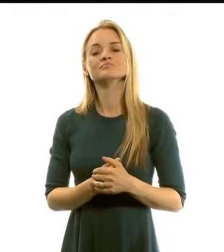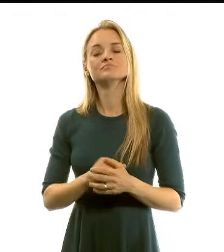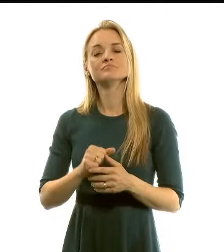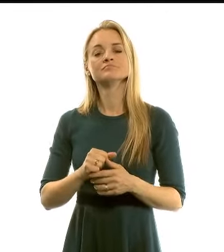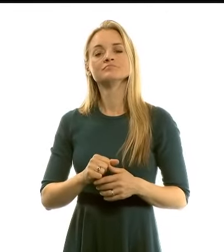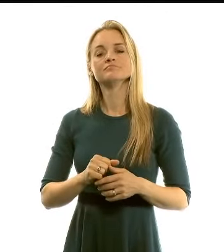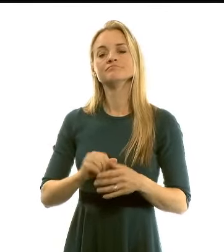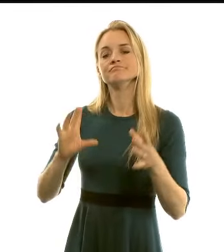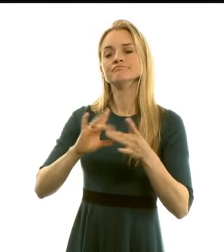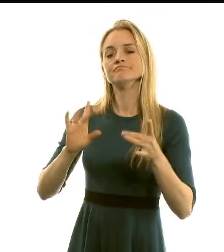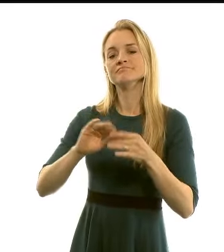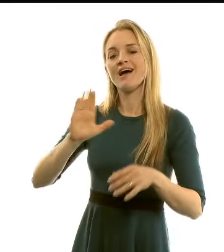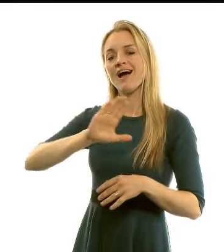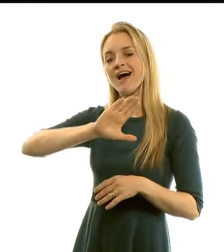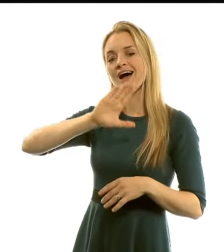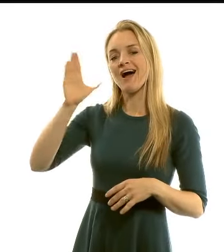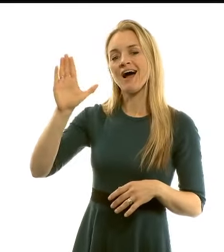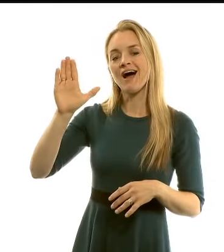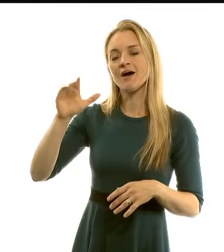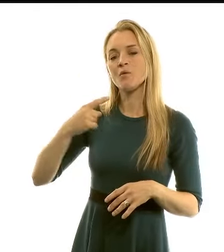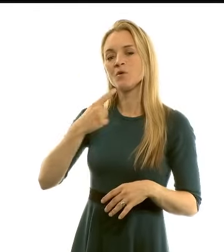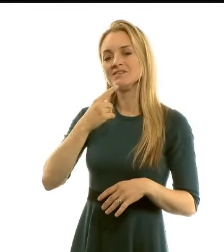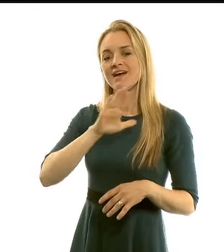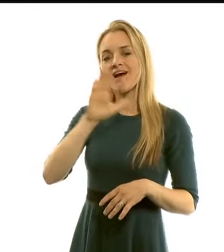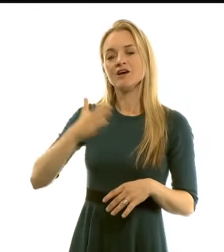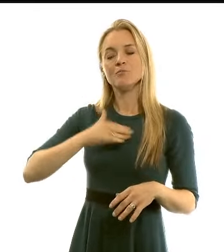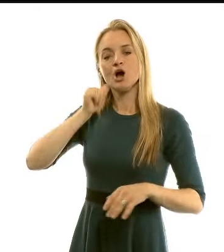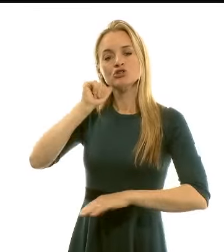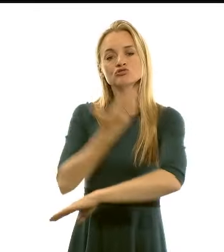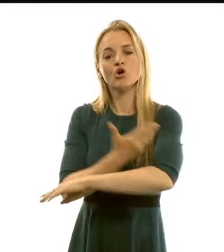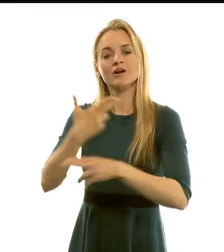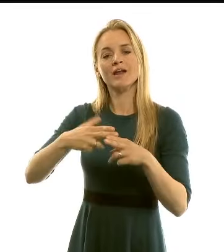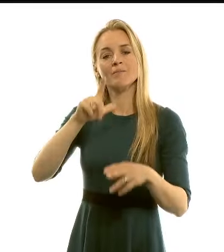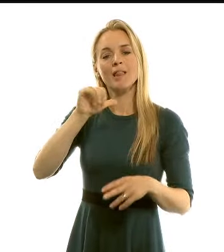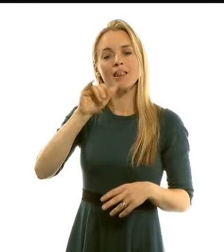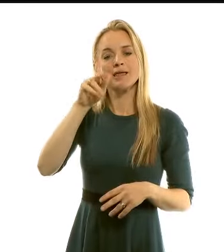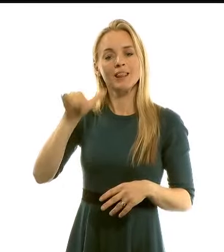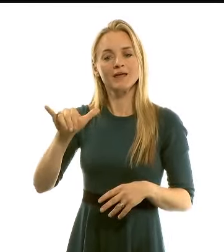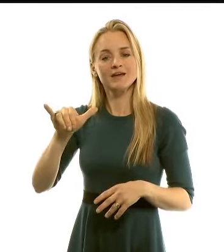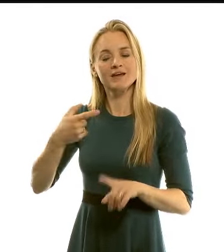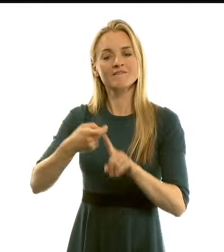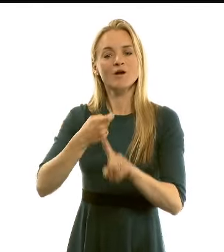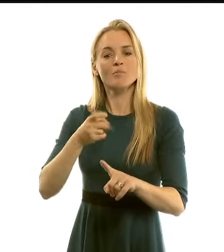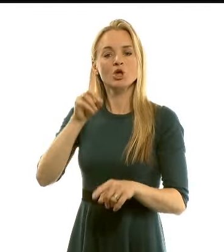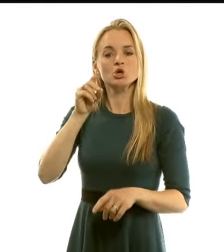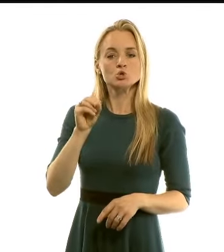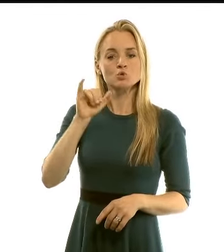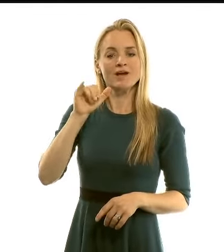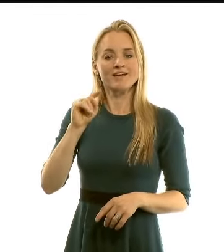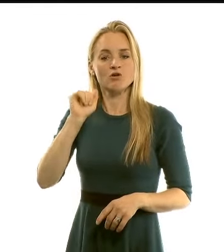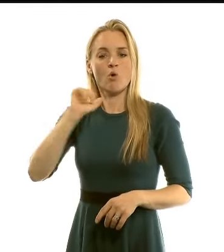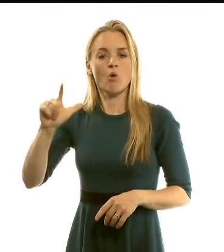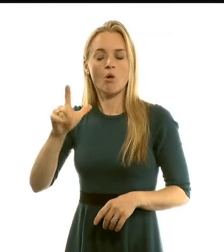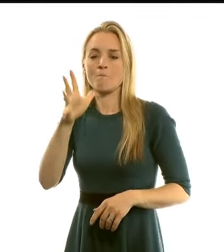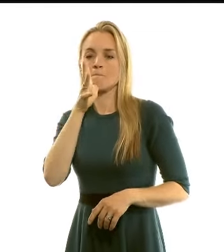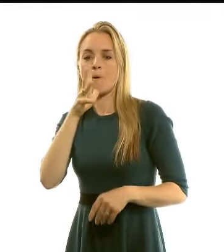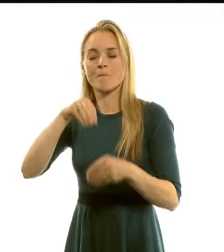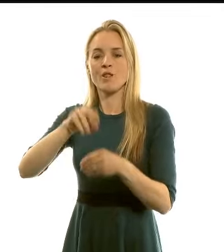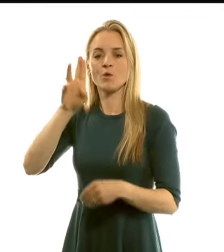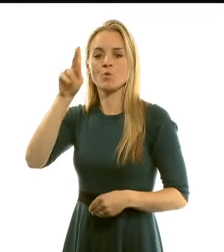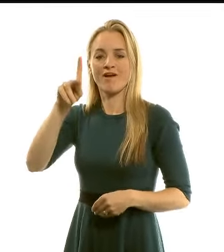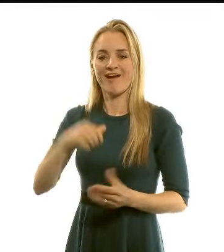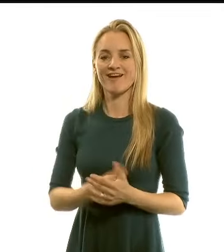LegoCon. Can I say hi to my daughter, Lily? That's from the Do It All Mum in the UK. Hi, Lily. Thanks for watching. We